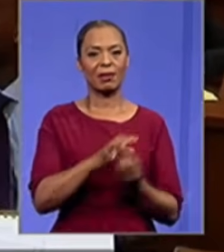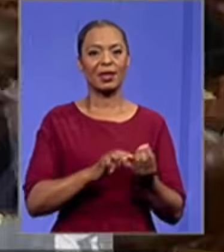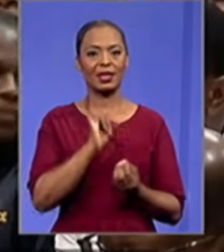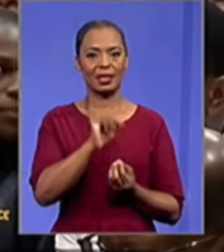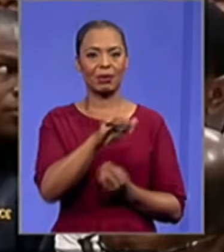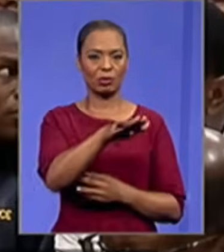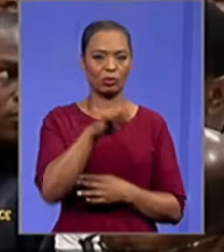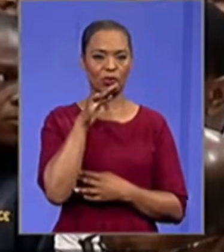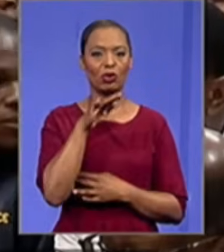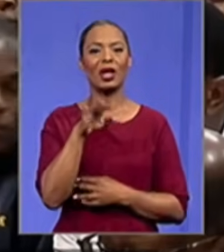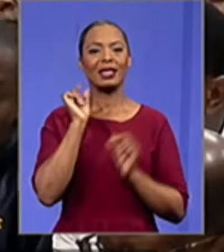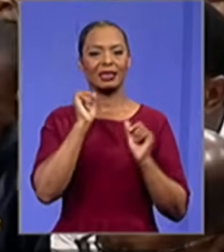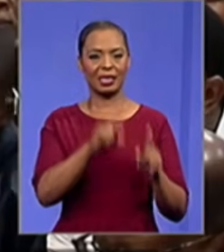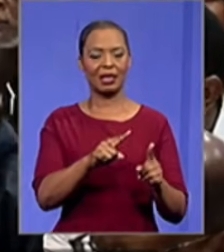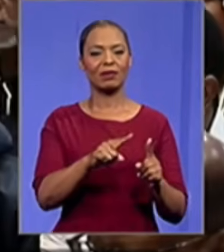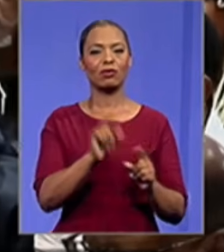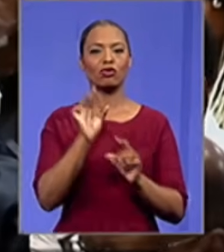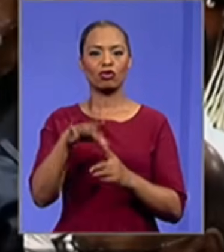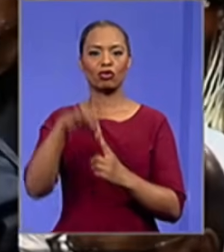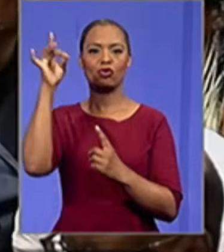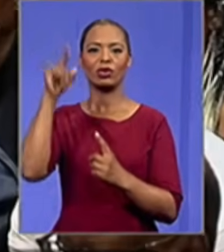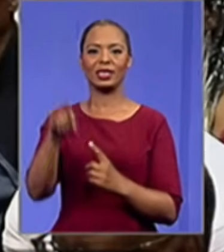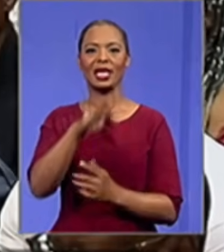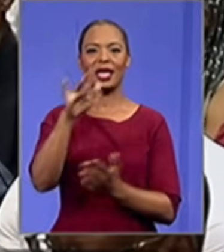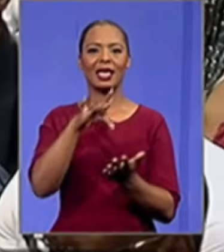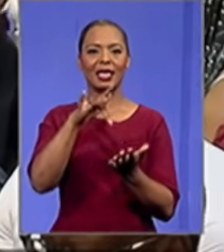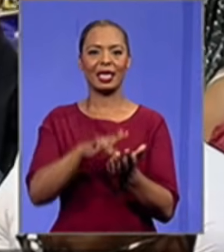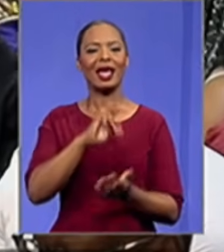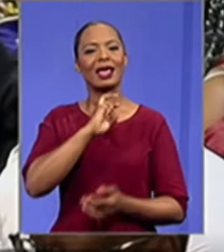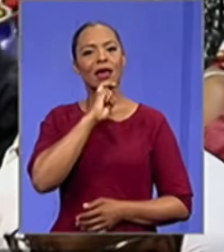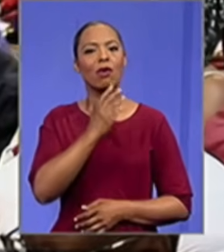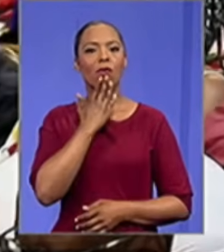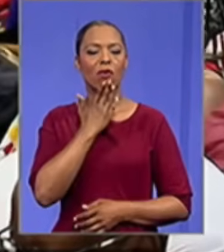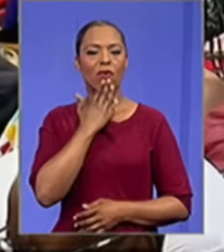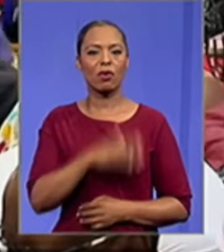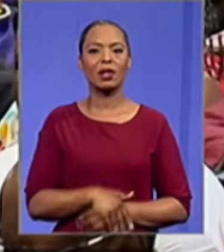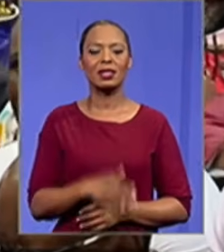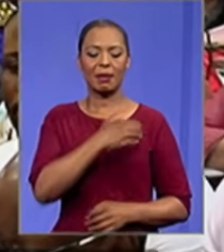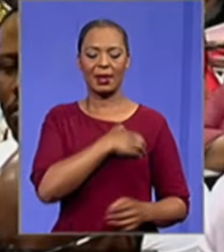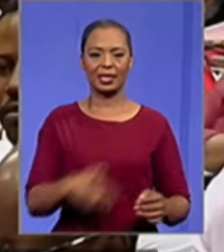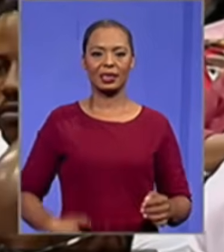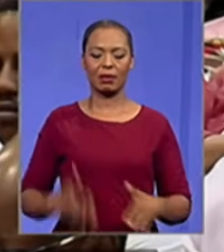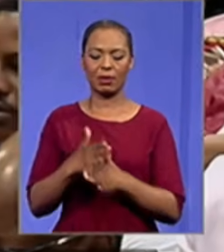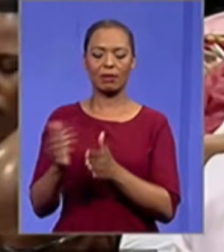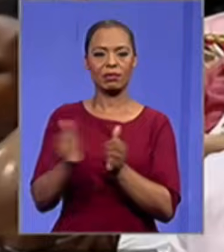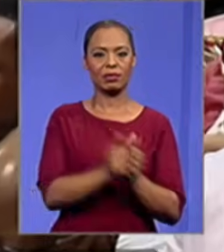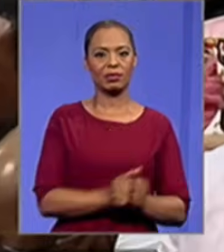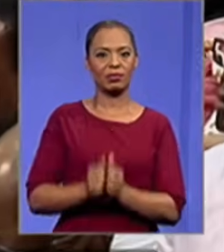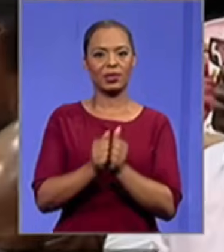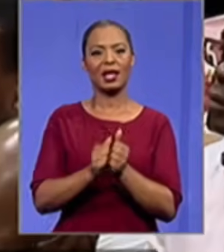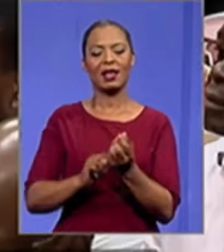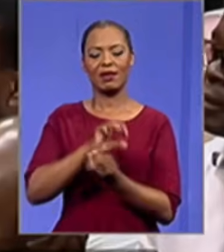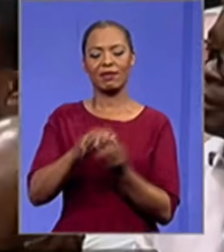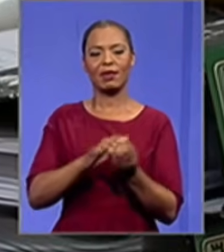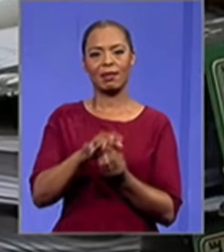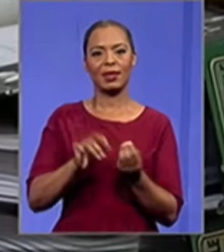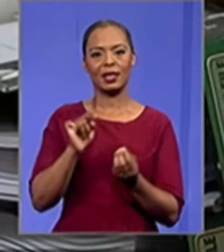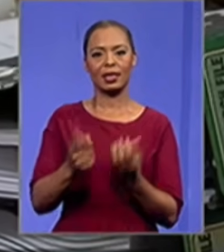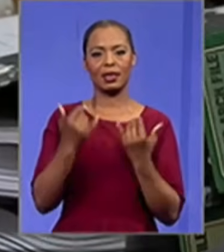kgosikgolo ya Amazulu. Mopresidente a dirisana le lelapa la bogosi o thapa mojwa boswa morago ga go latela meetlo